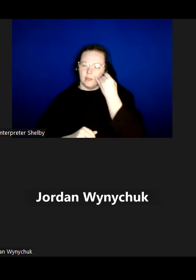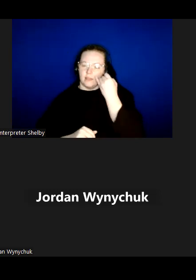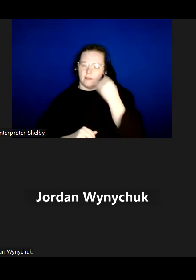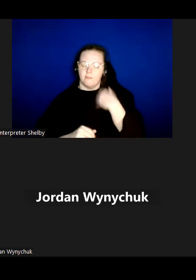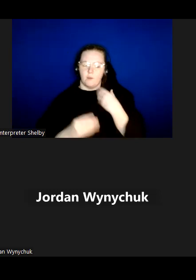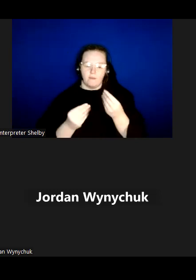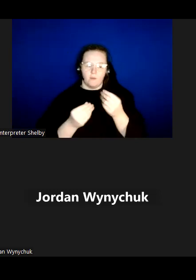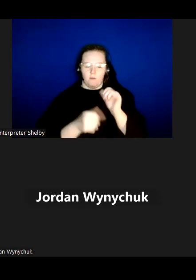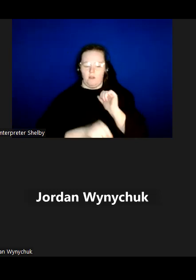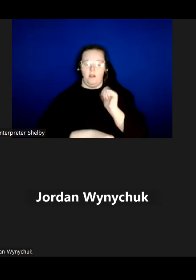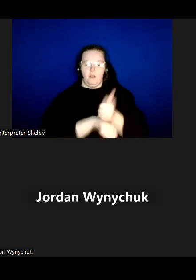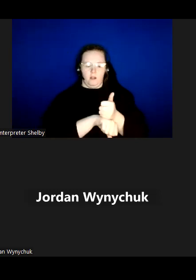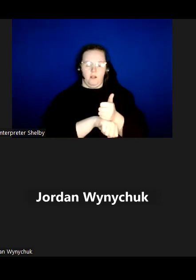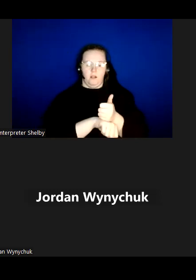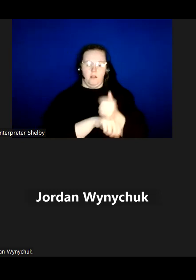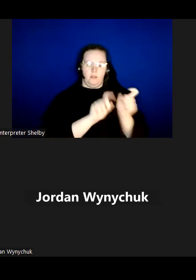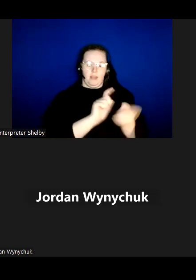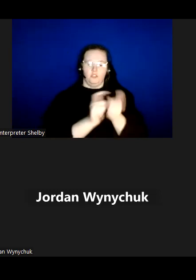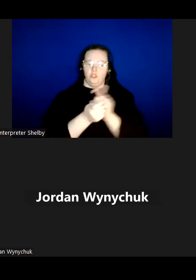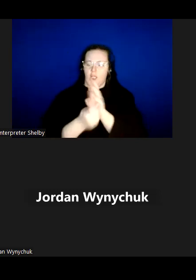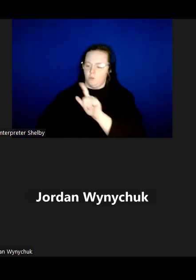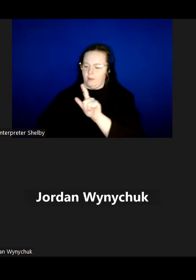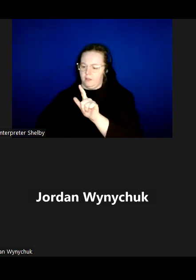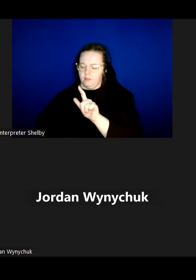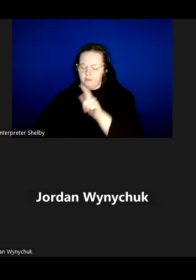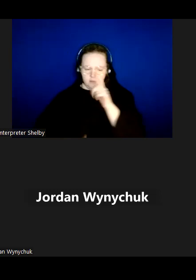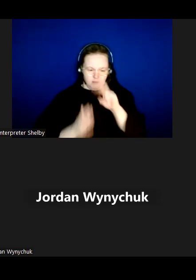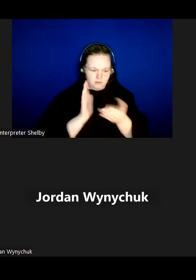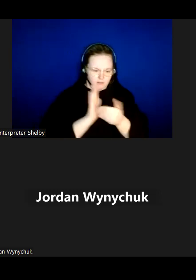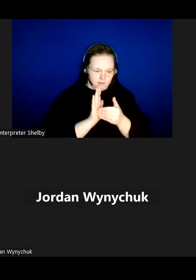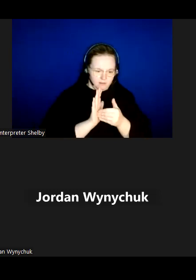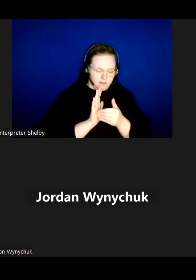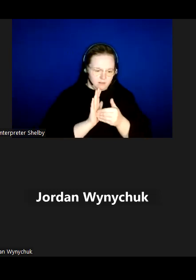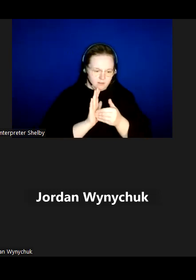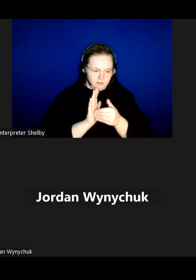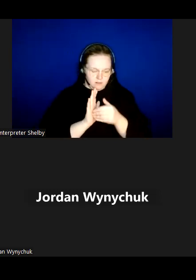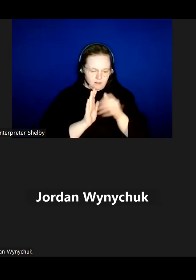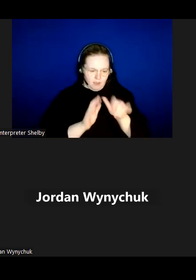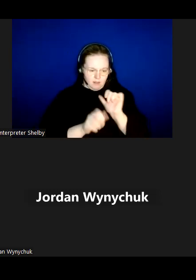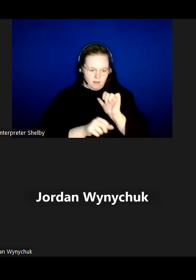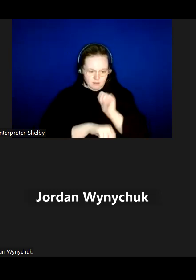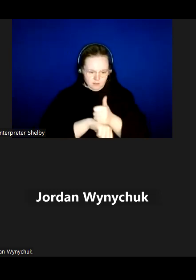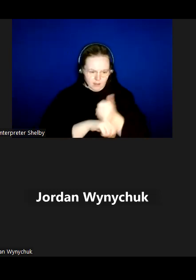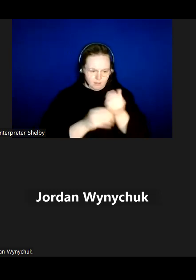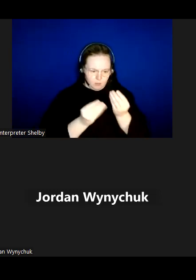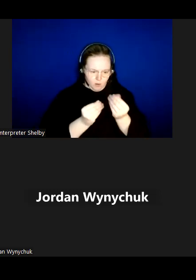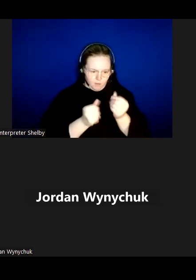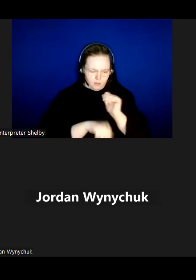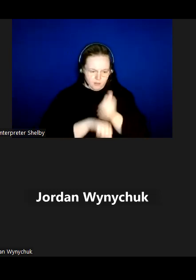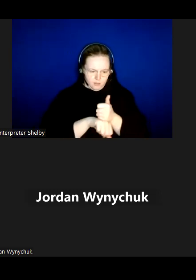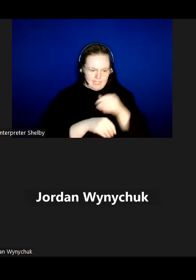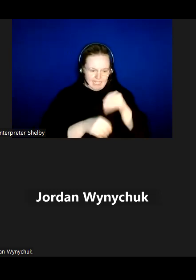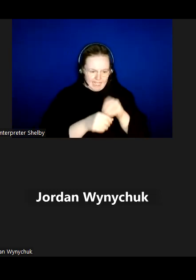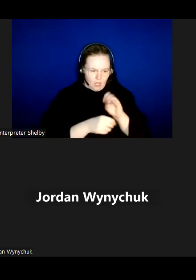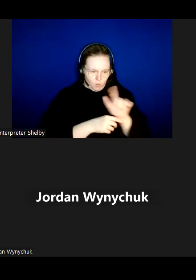your will? Let me read that first sentence again. Would an established property in a